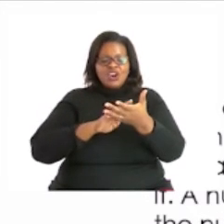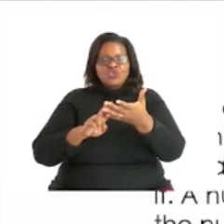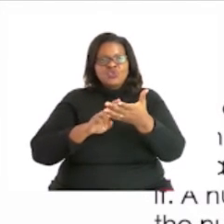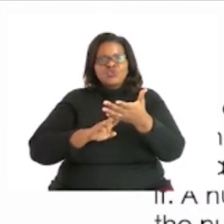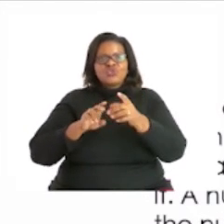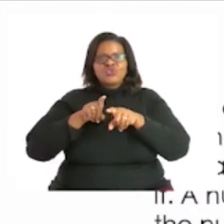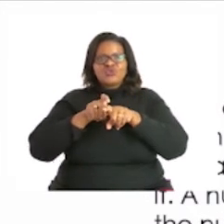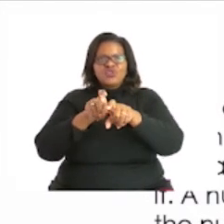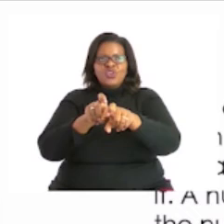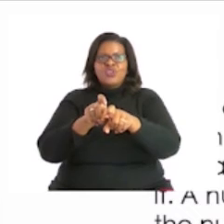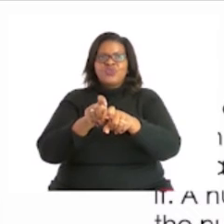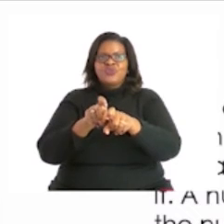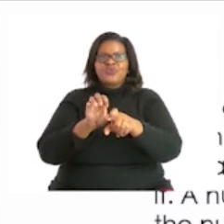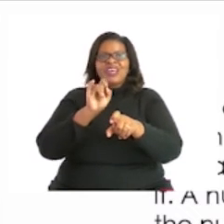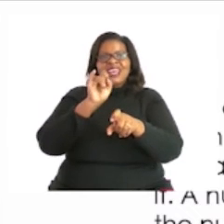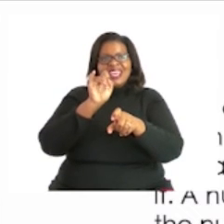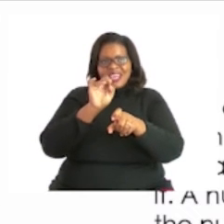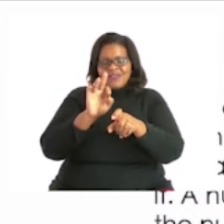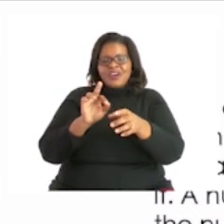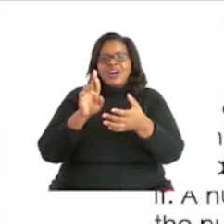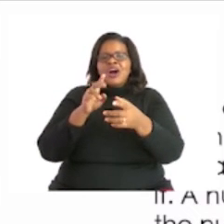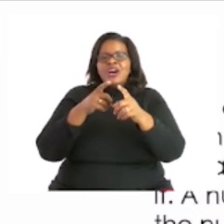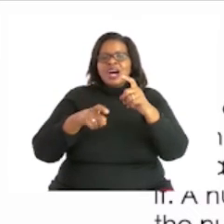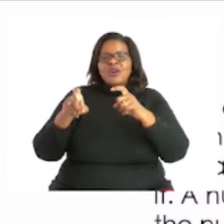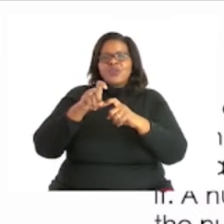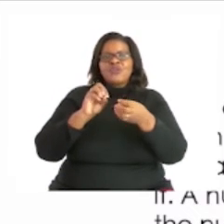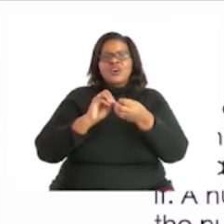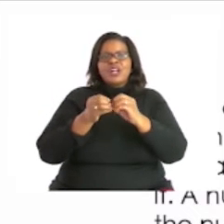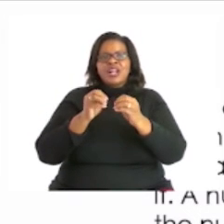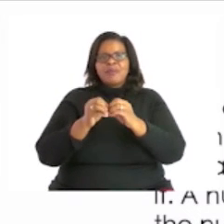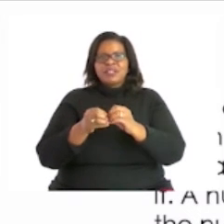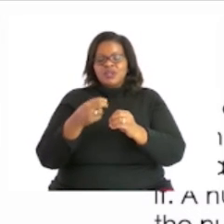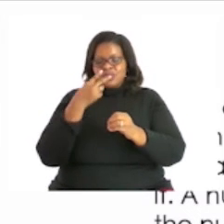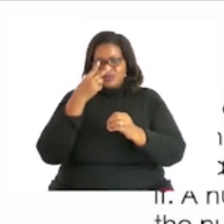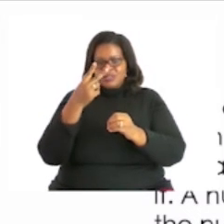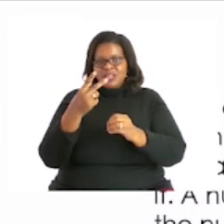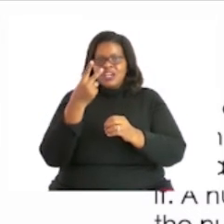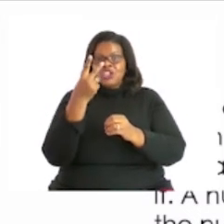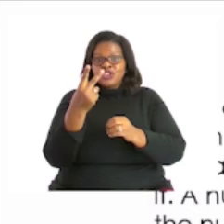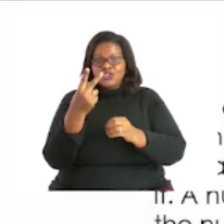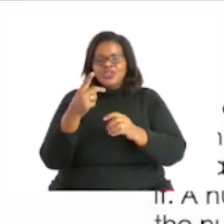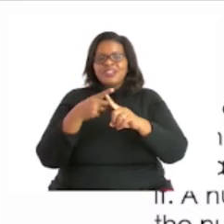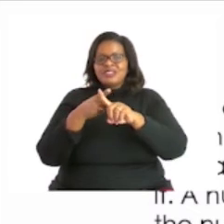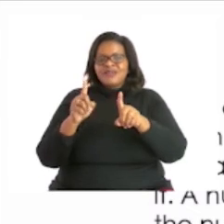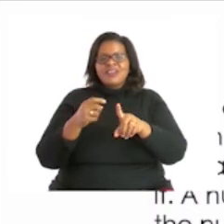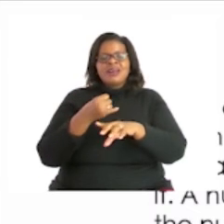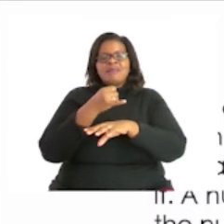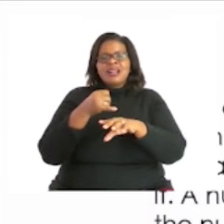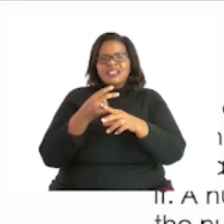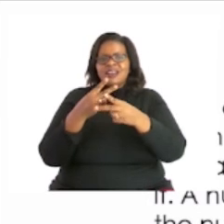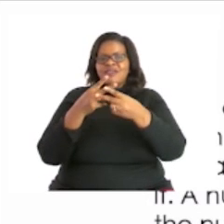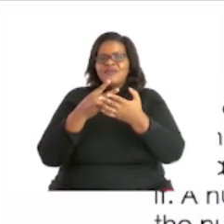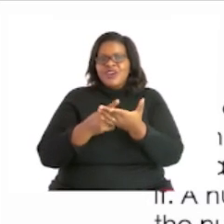off. When we round off numbers, we look at two different place values. We look at the number